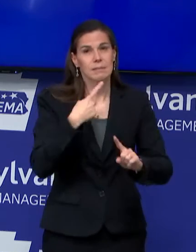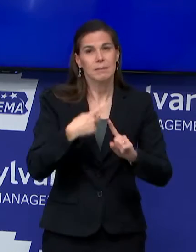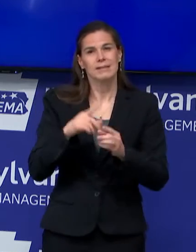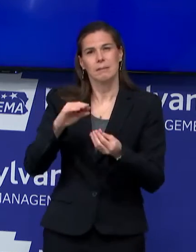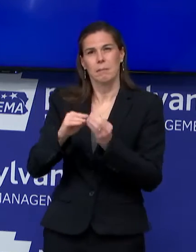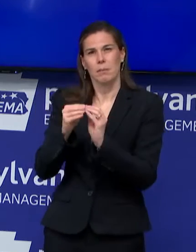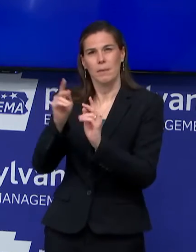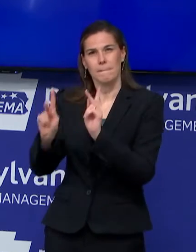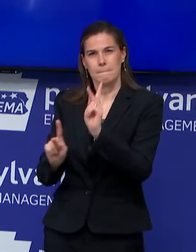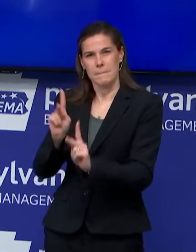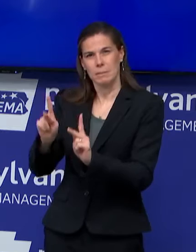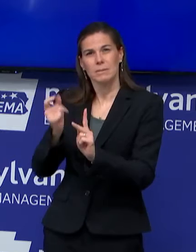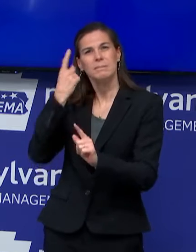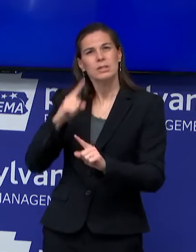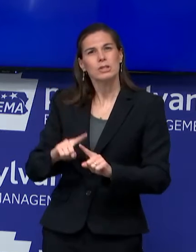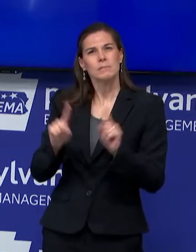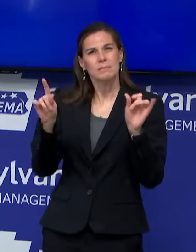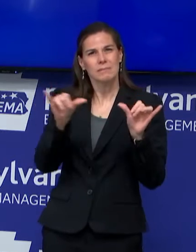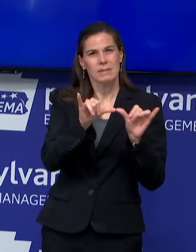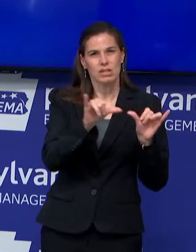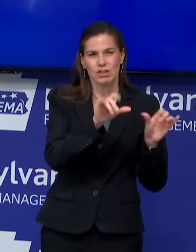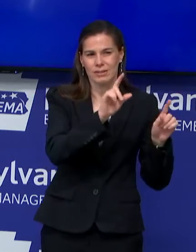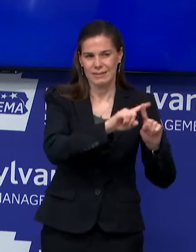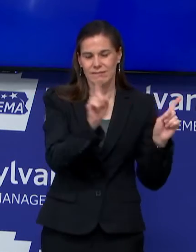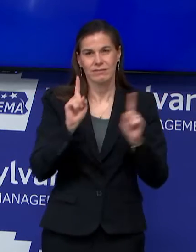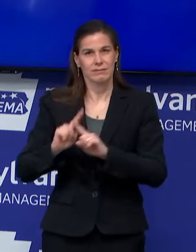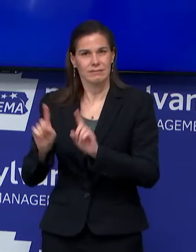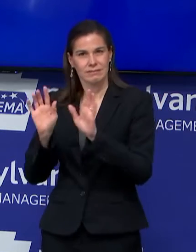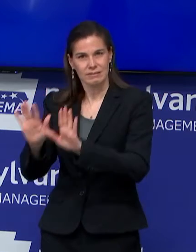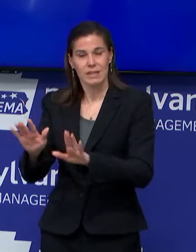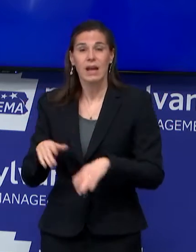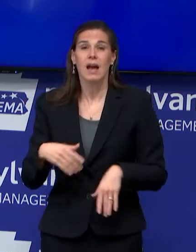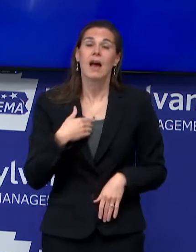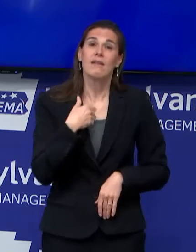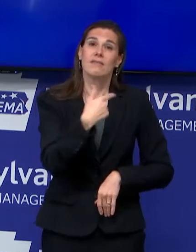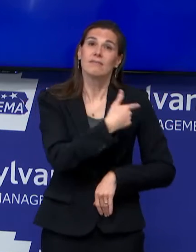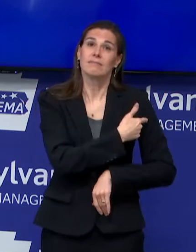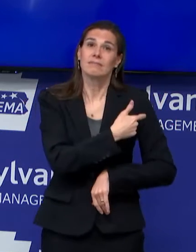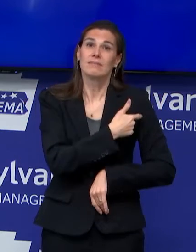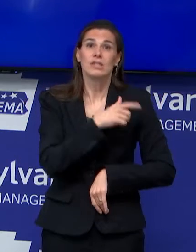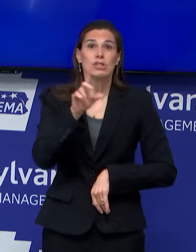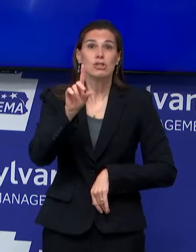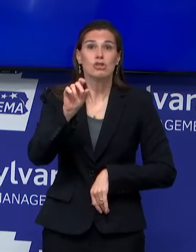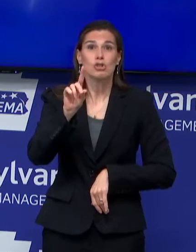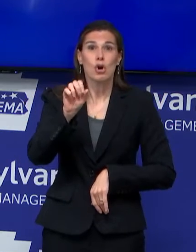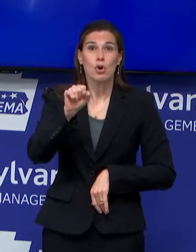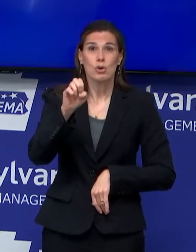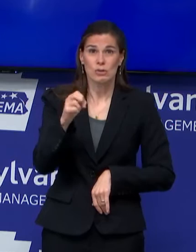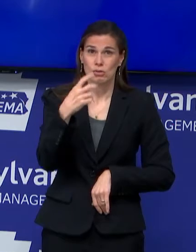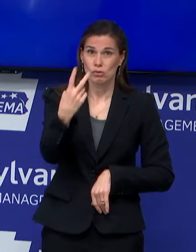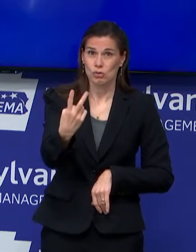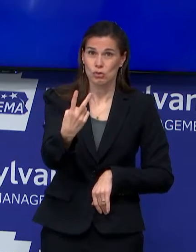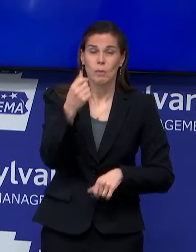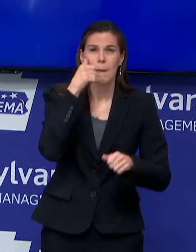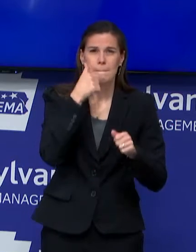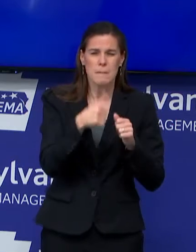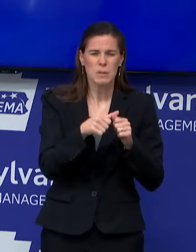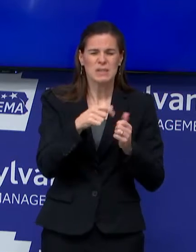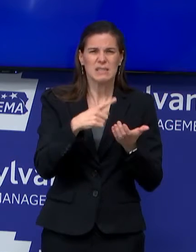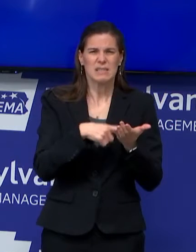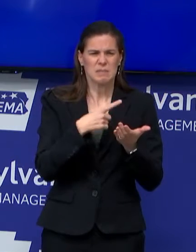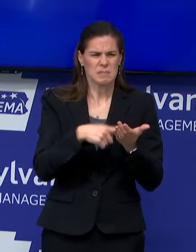two separate metrics. Because we've been administering 2-dose vaccines with several weeks between doses, the numbers can appear